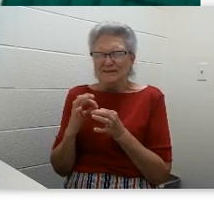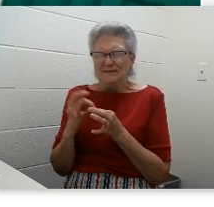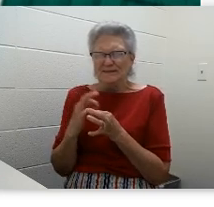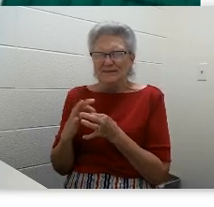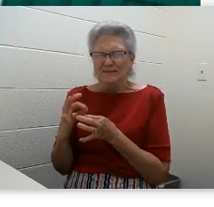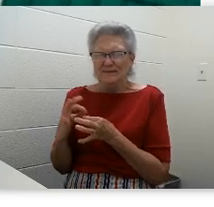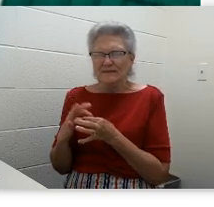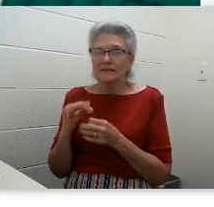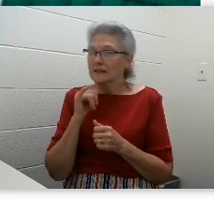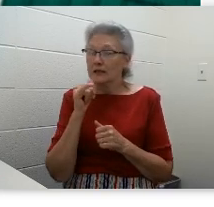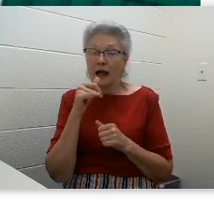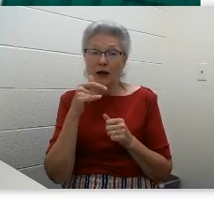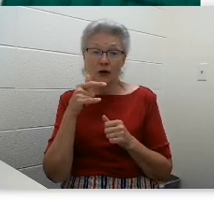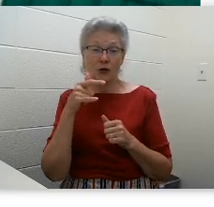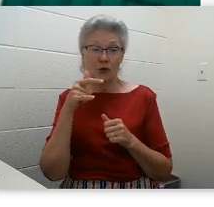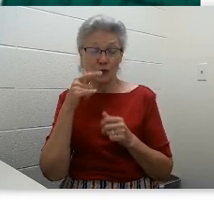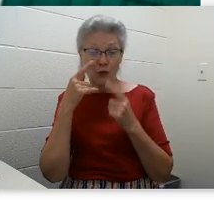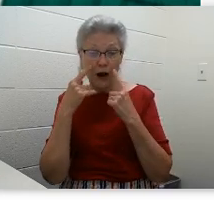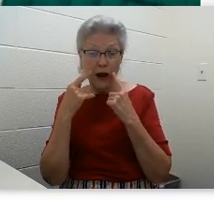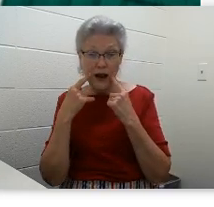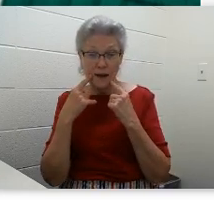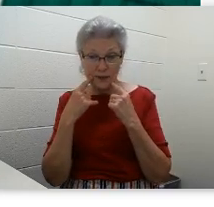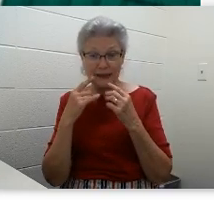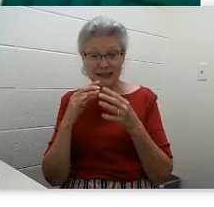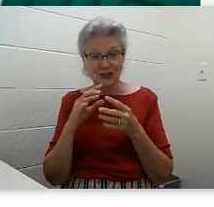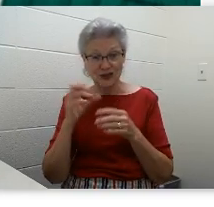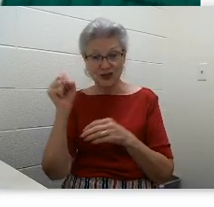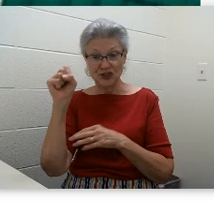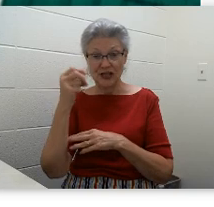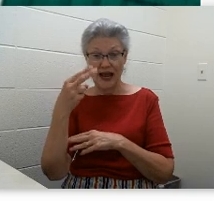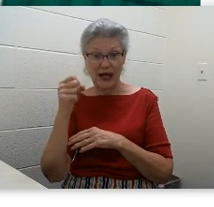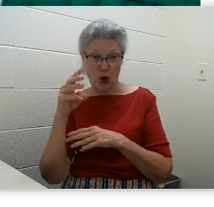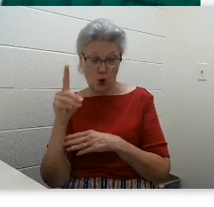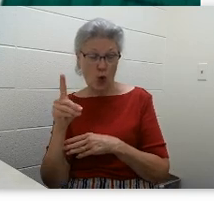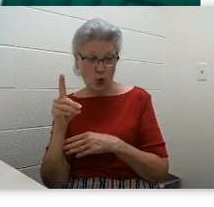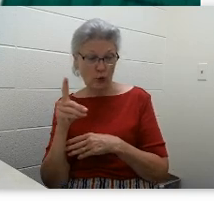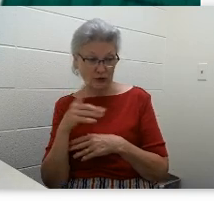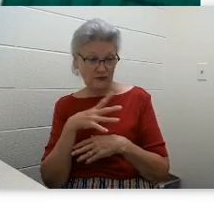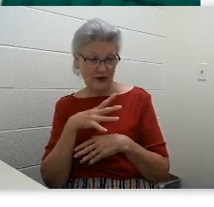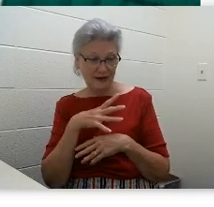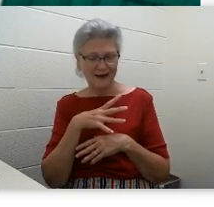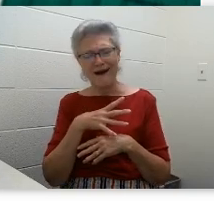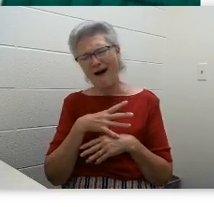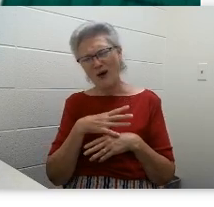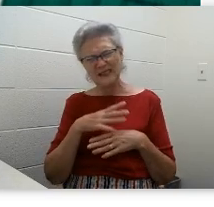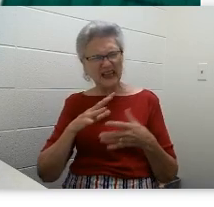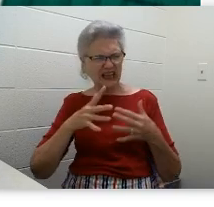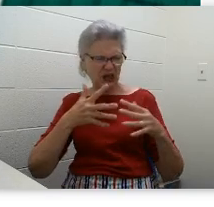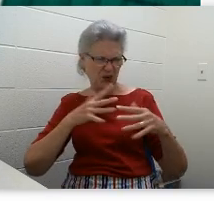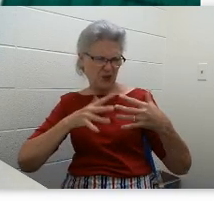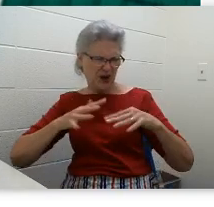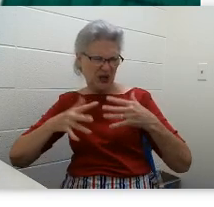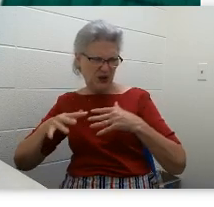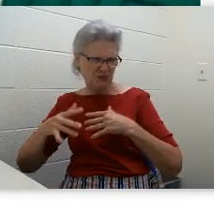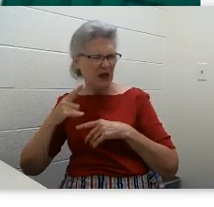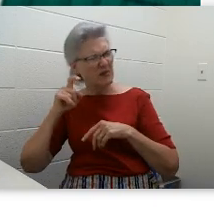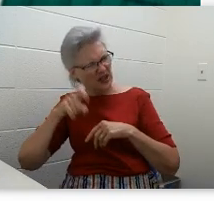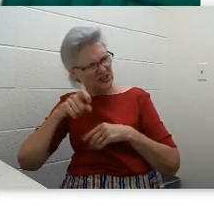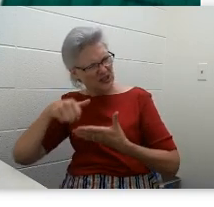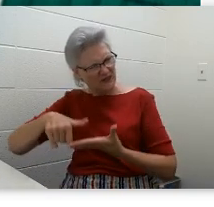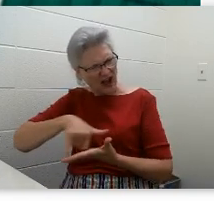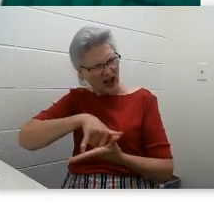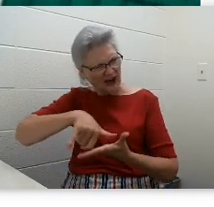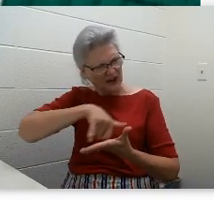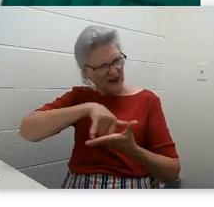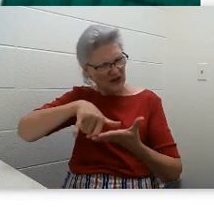his shadow was behaving properly, though still a little creased. "Perhaps I should have ironed it," Wendy said thoughtfully, but Peter,